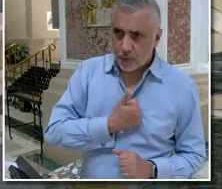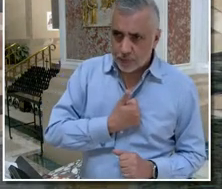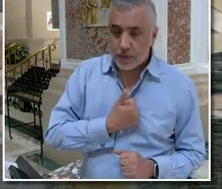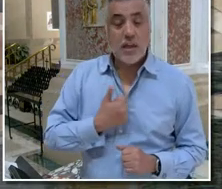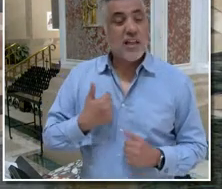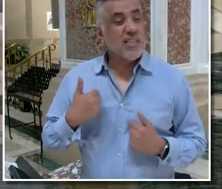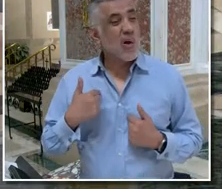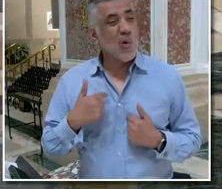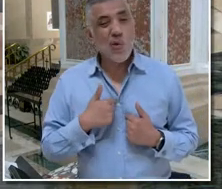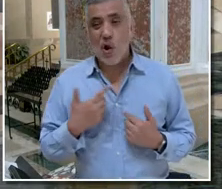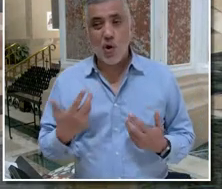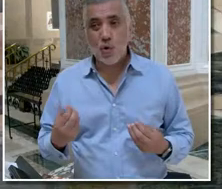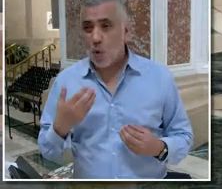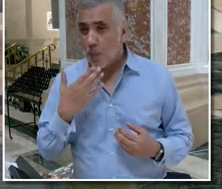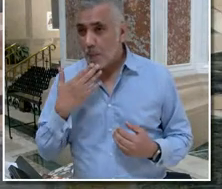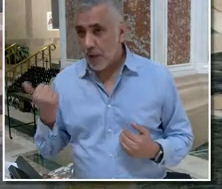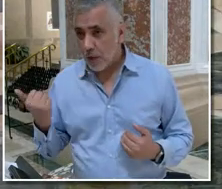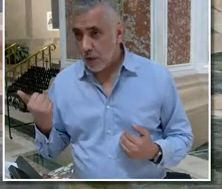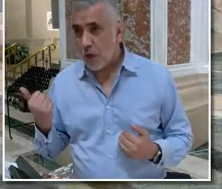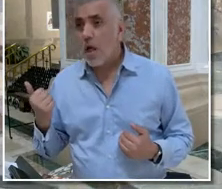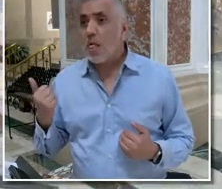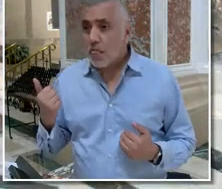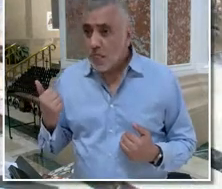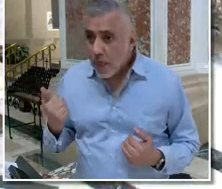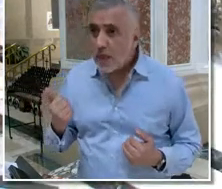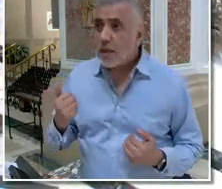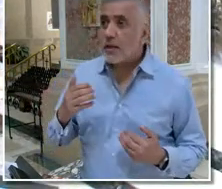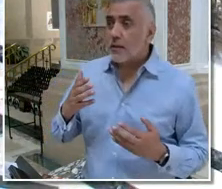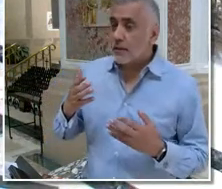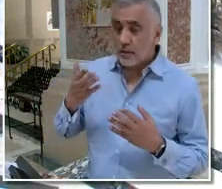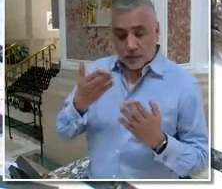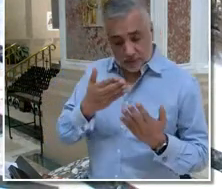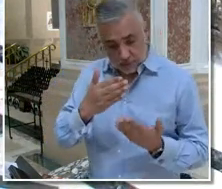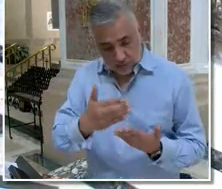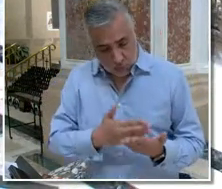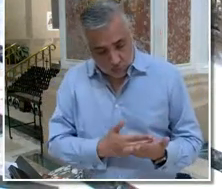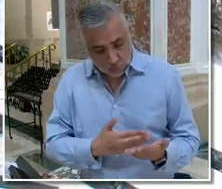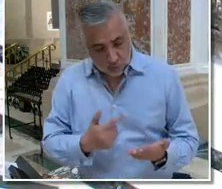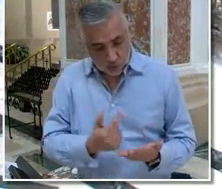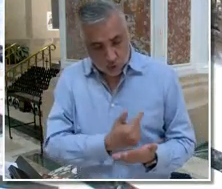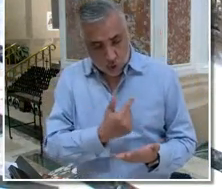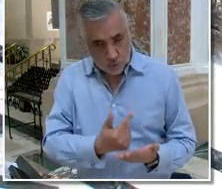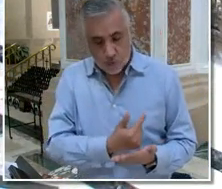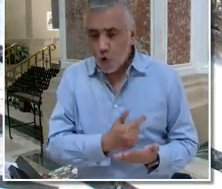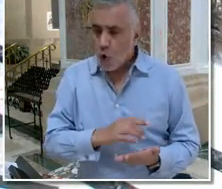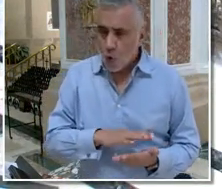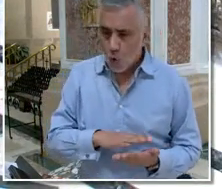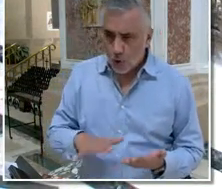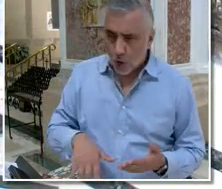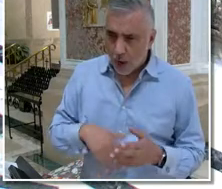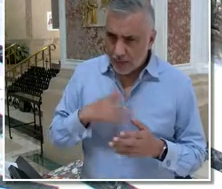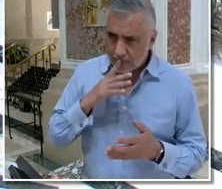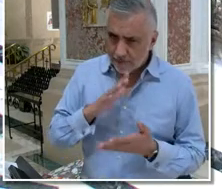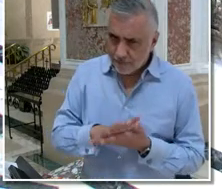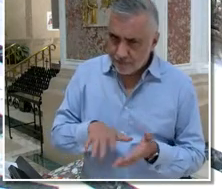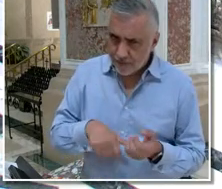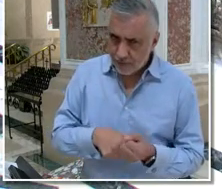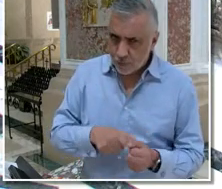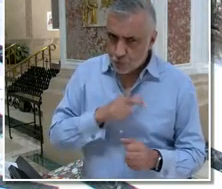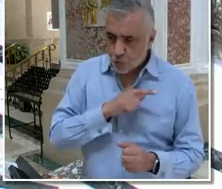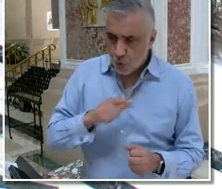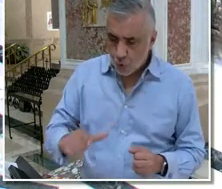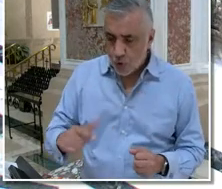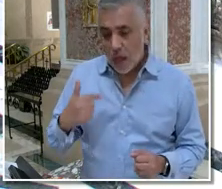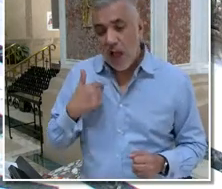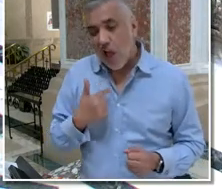that we are no better than the characters in the gospel who are not as faithful to the Lord